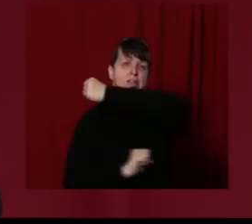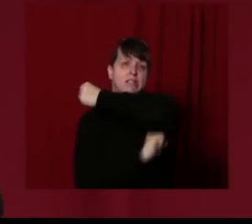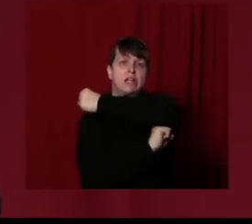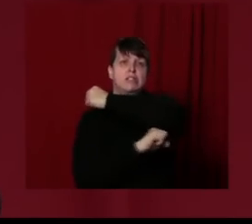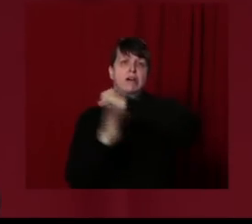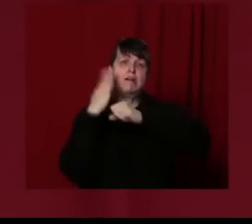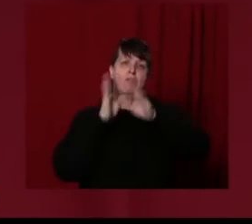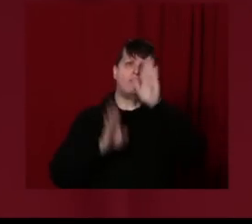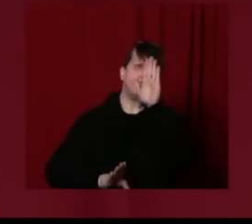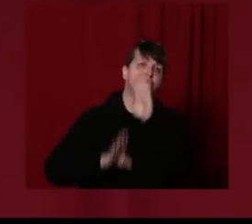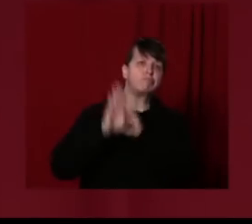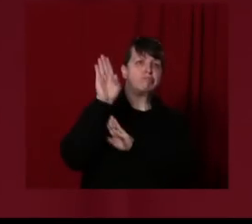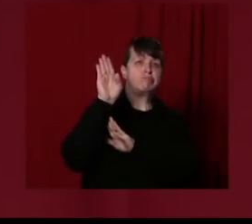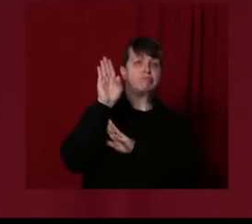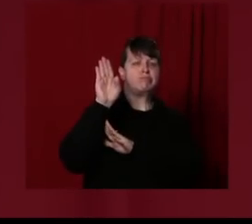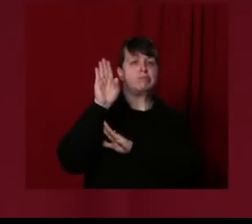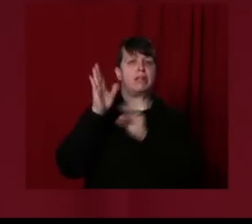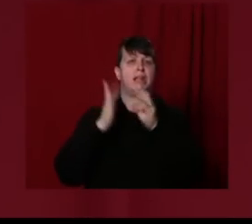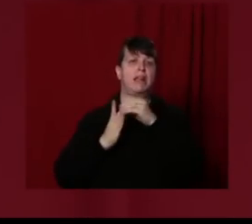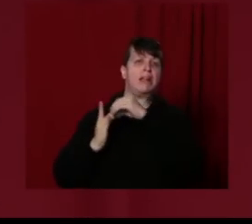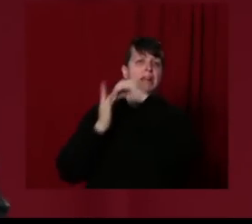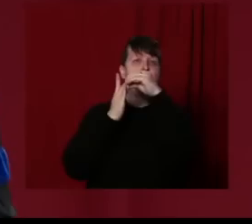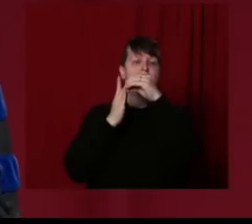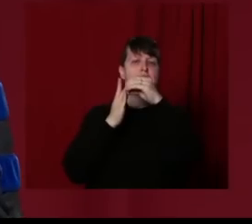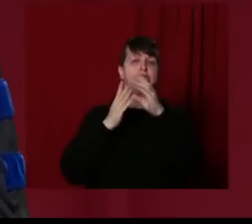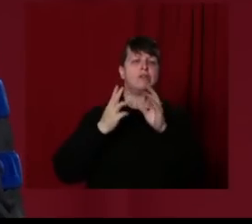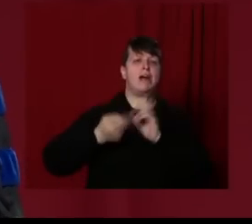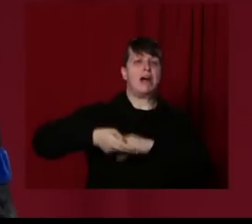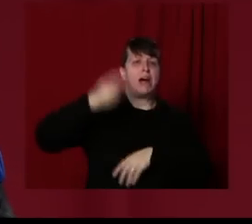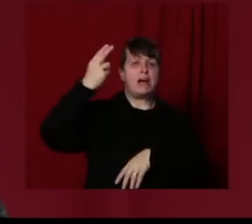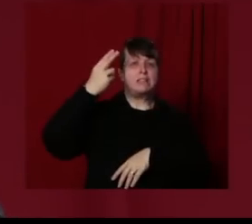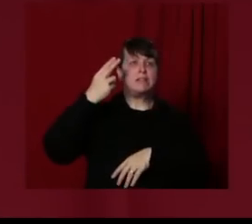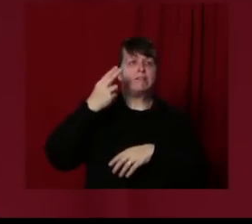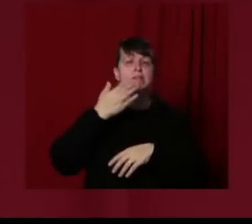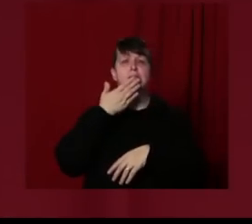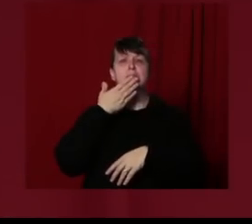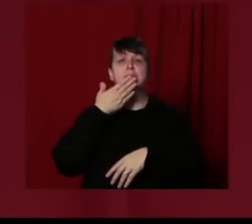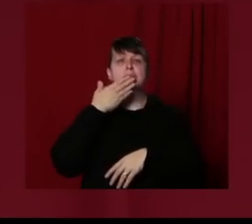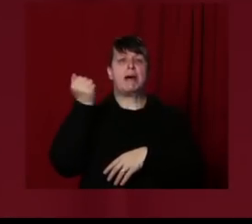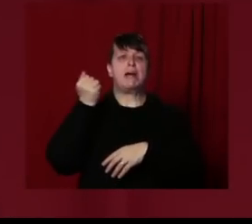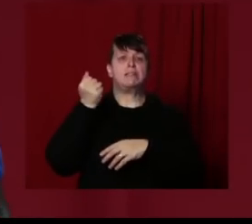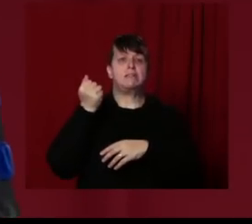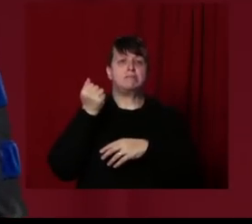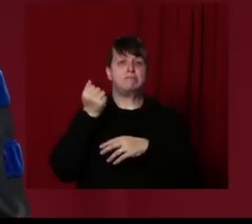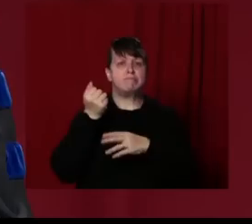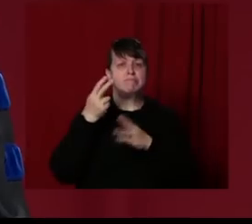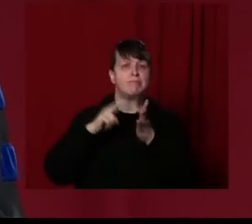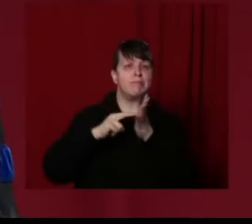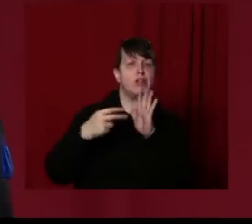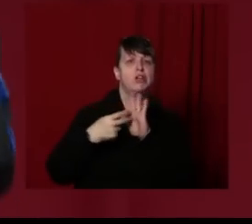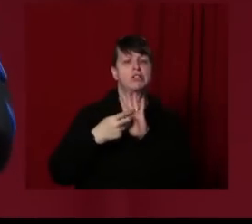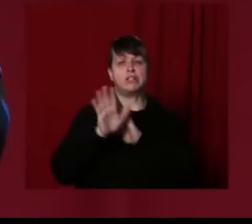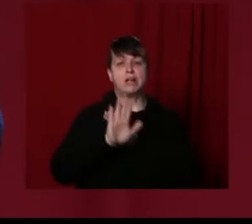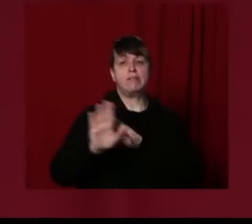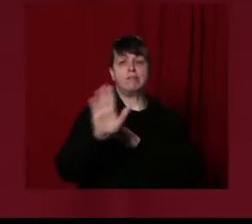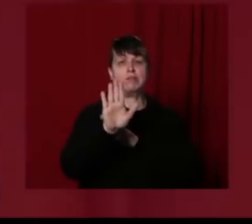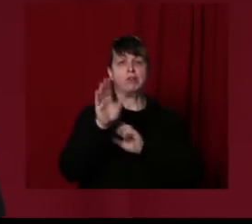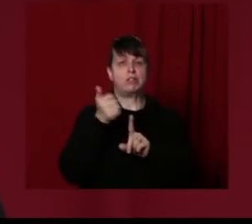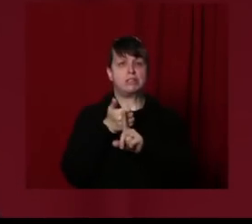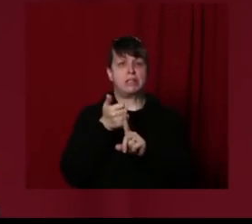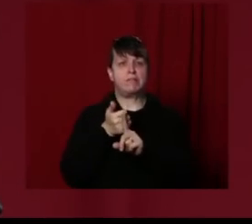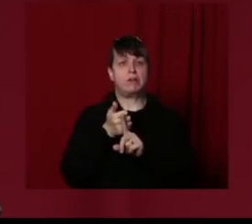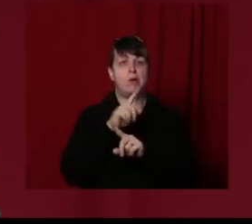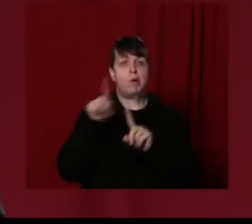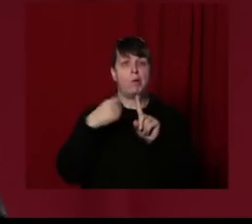launch that will lift you to the lofty heights of the best iteration of you. And as you climb, always